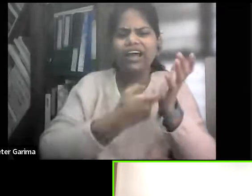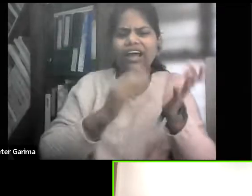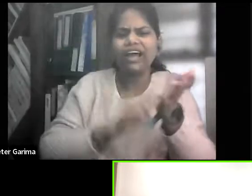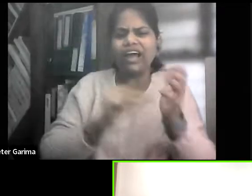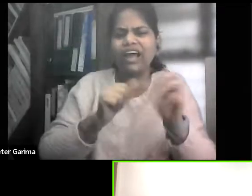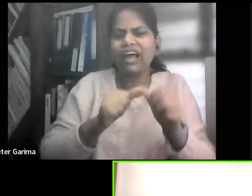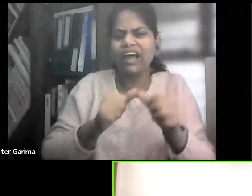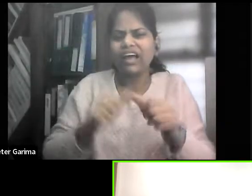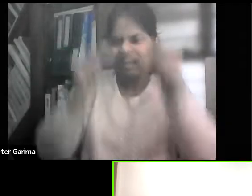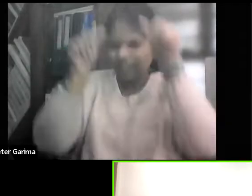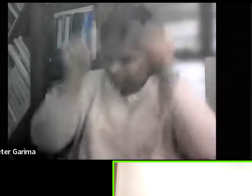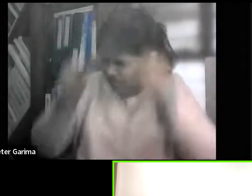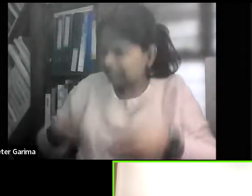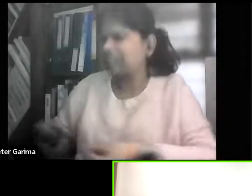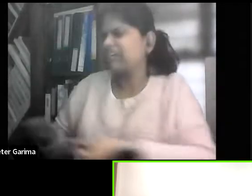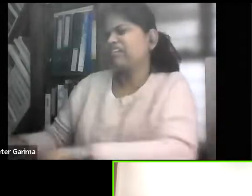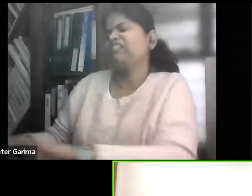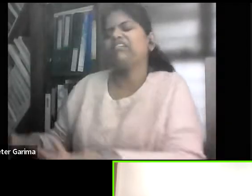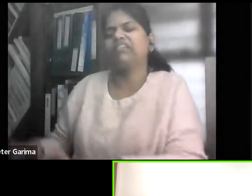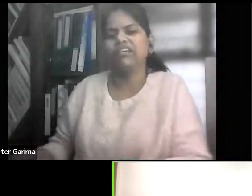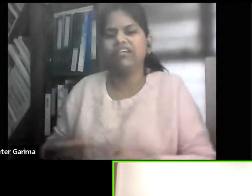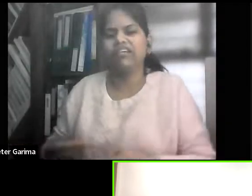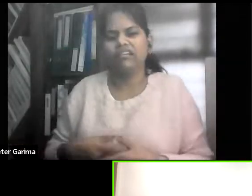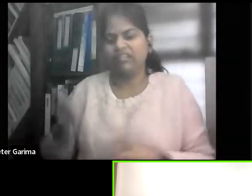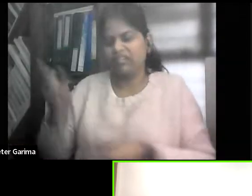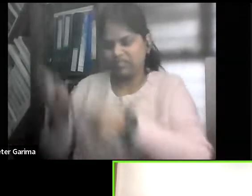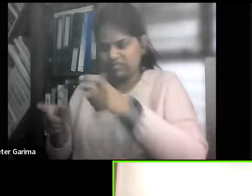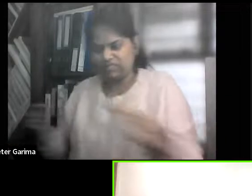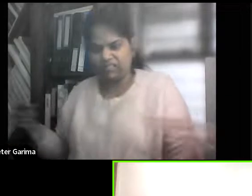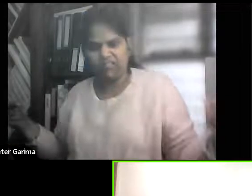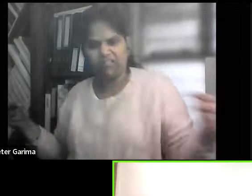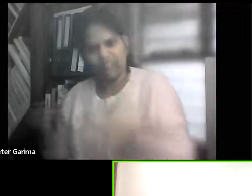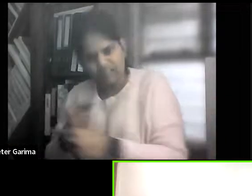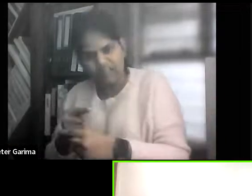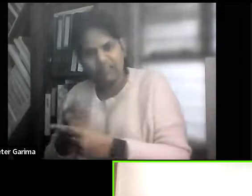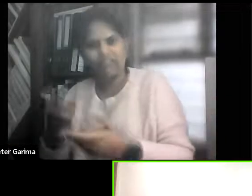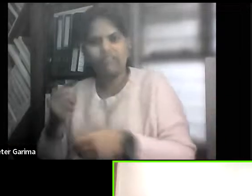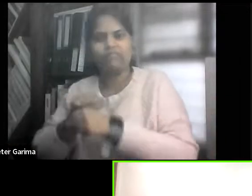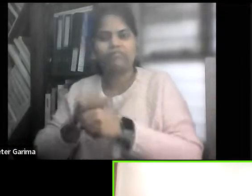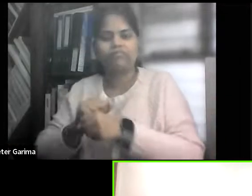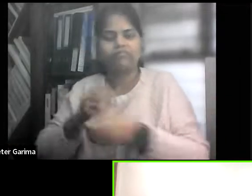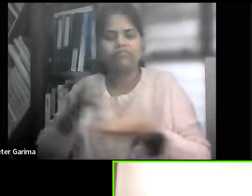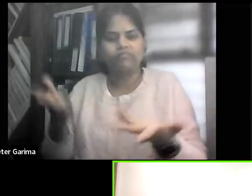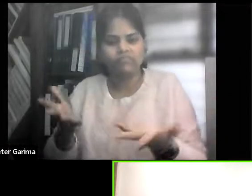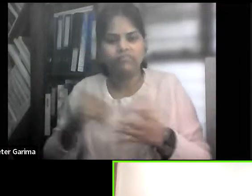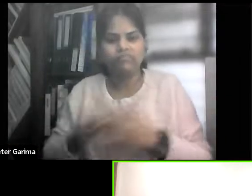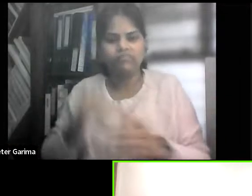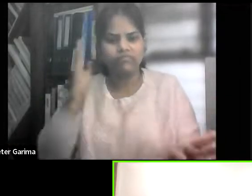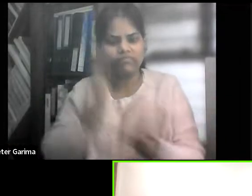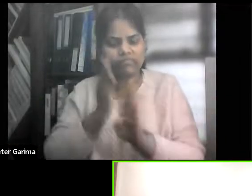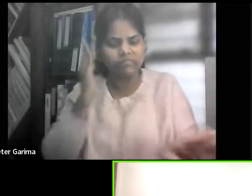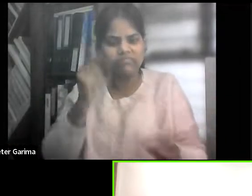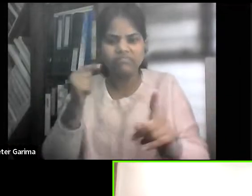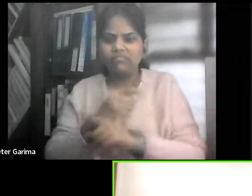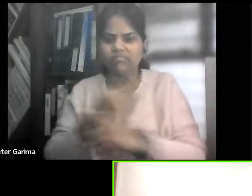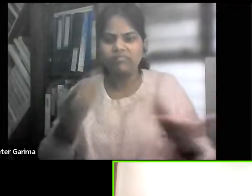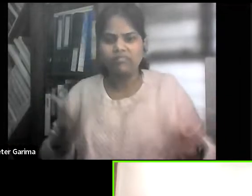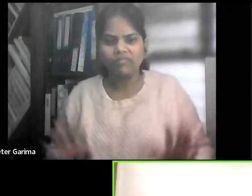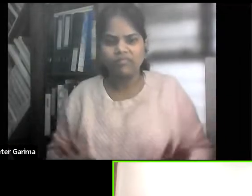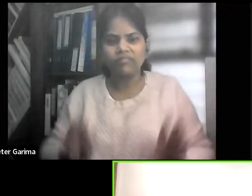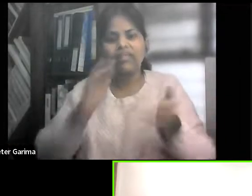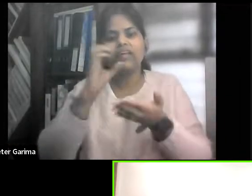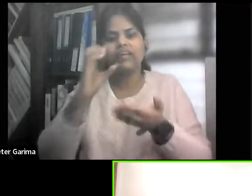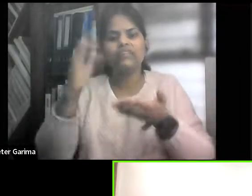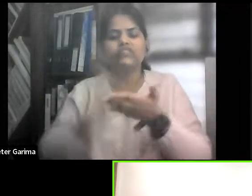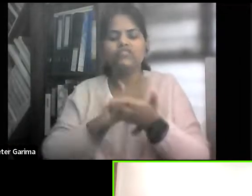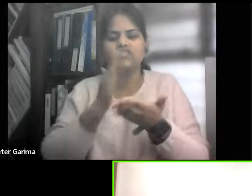to sins of the past and gauges the two against each other as directly proportional in nature. The chapter titled Disability and the